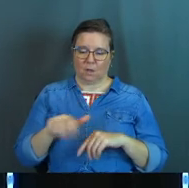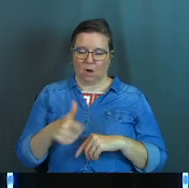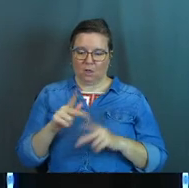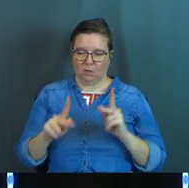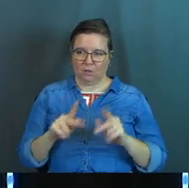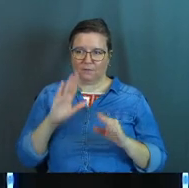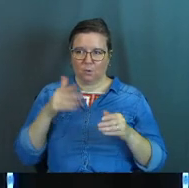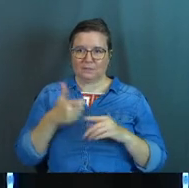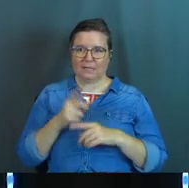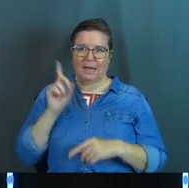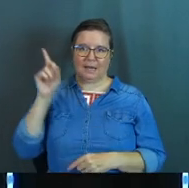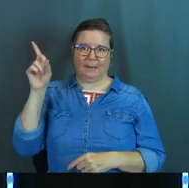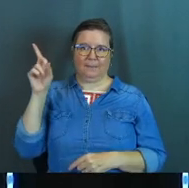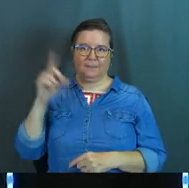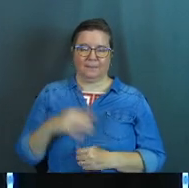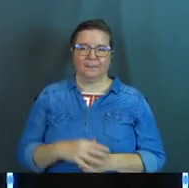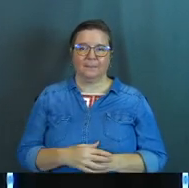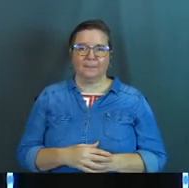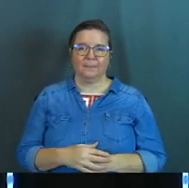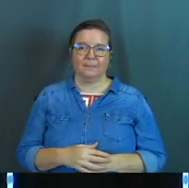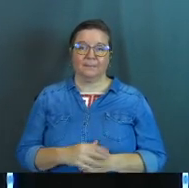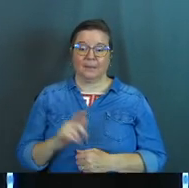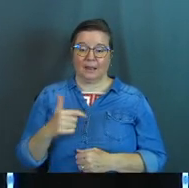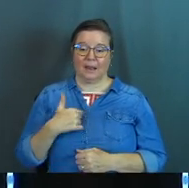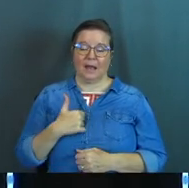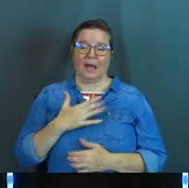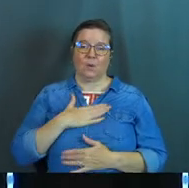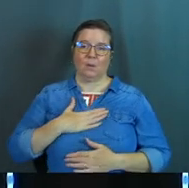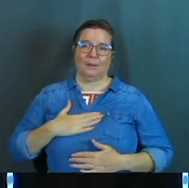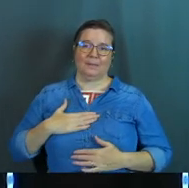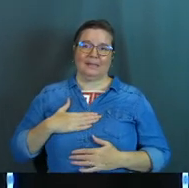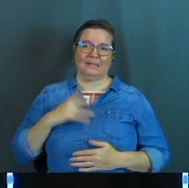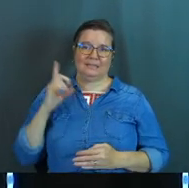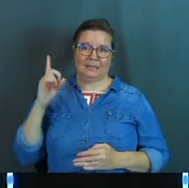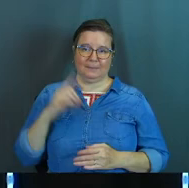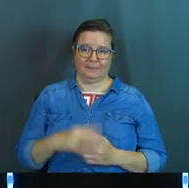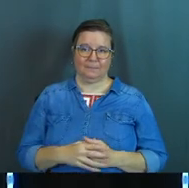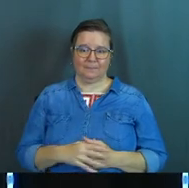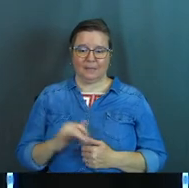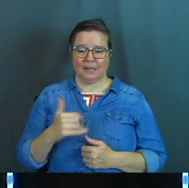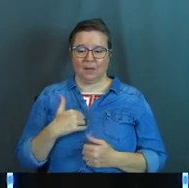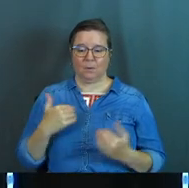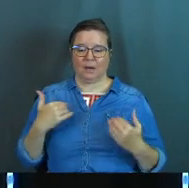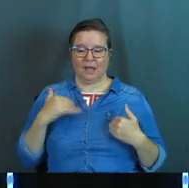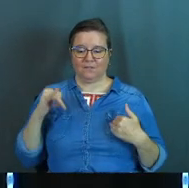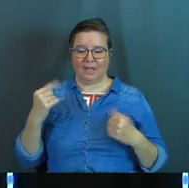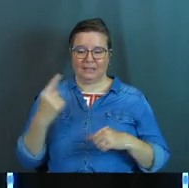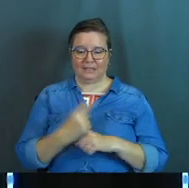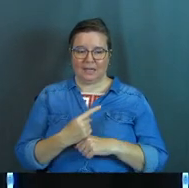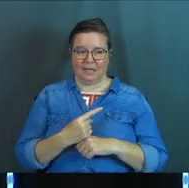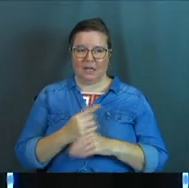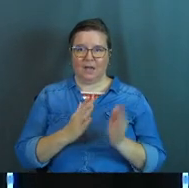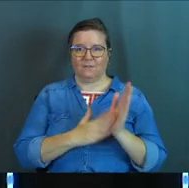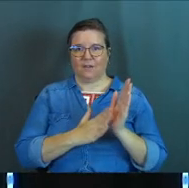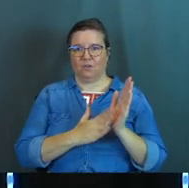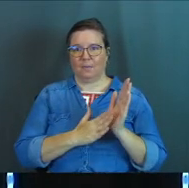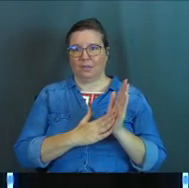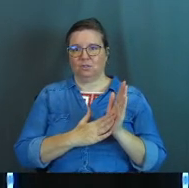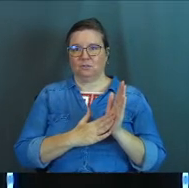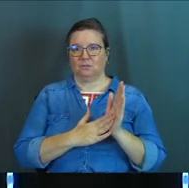others, focused on him, that I would please him, that I would have that day of